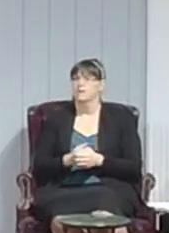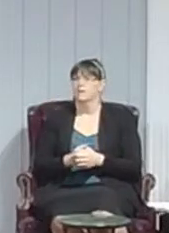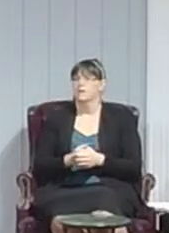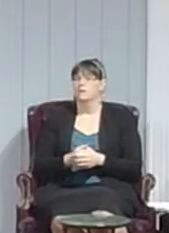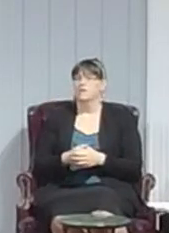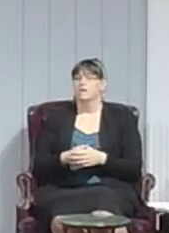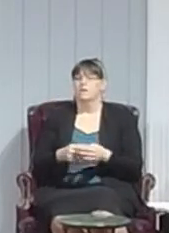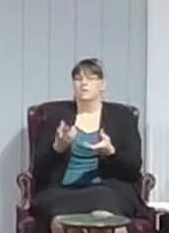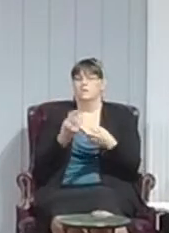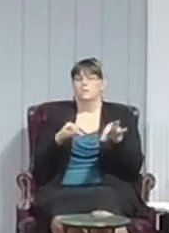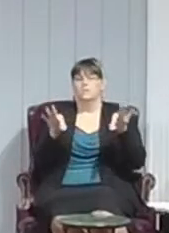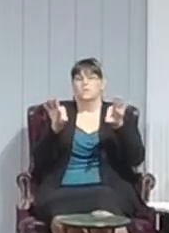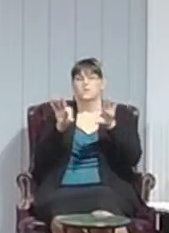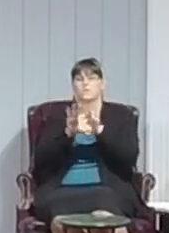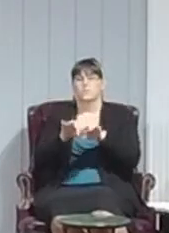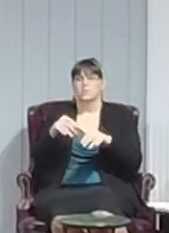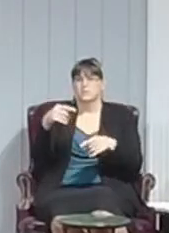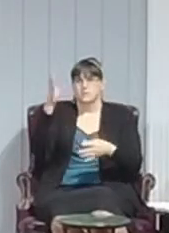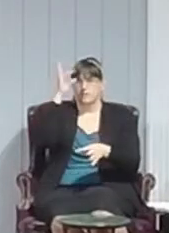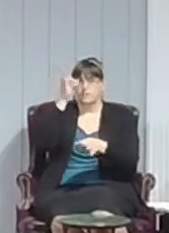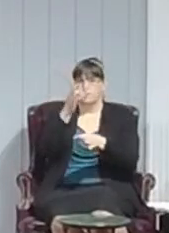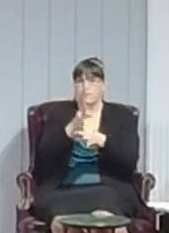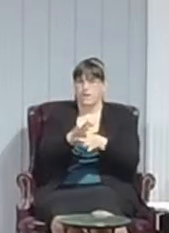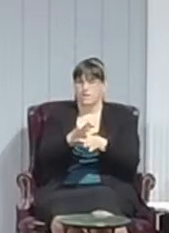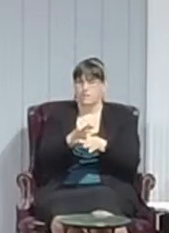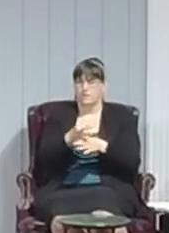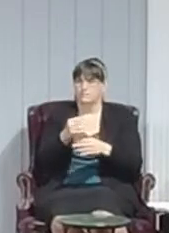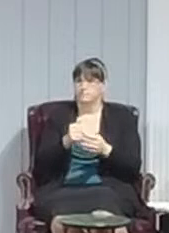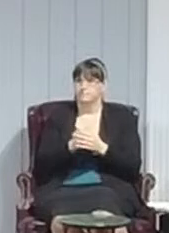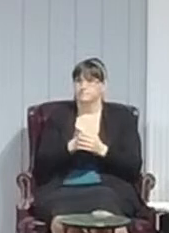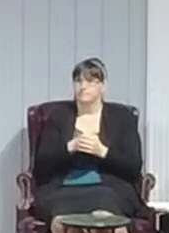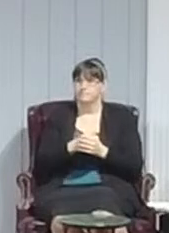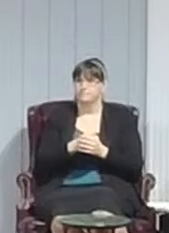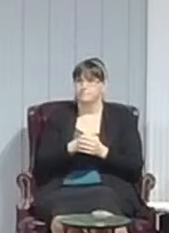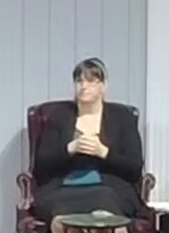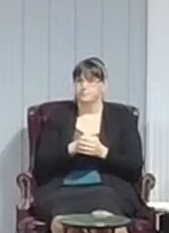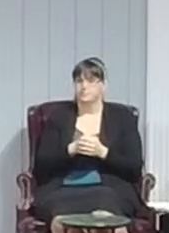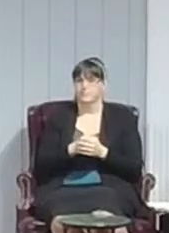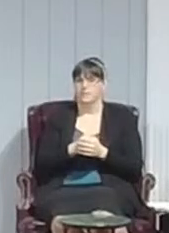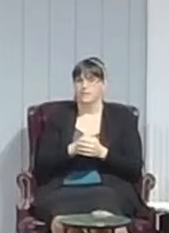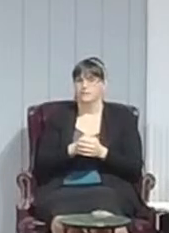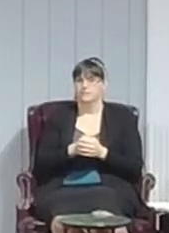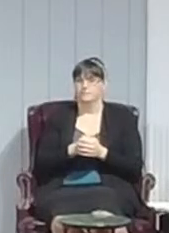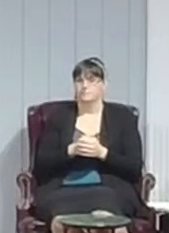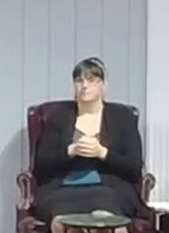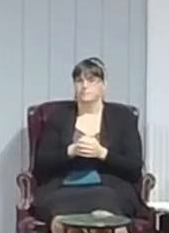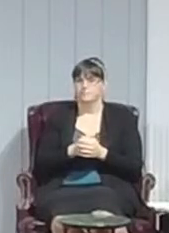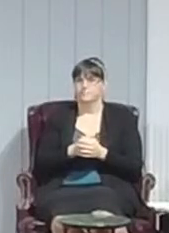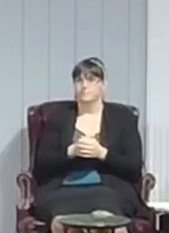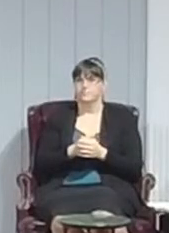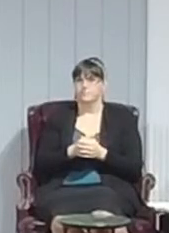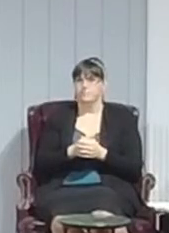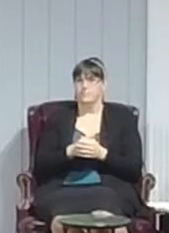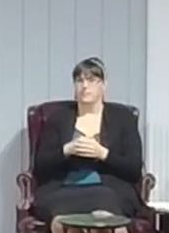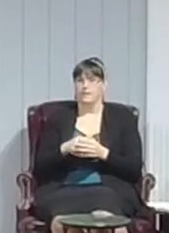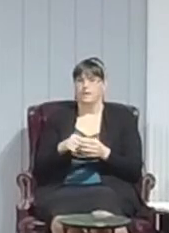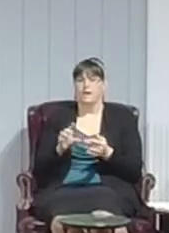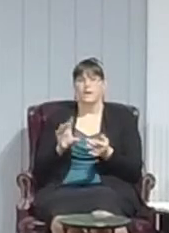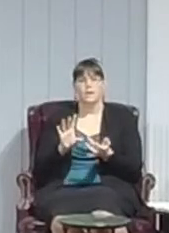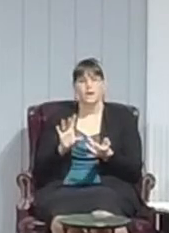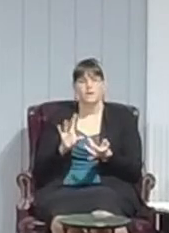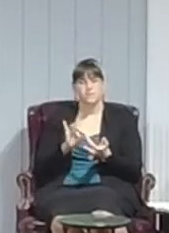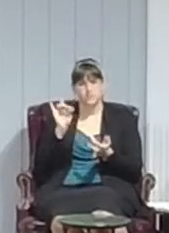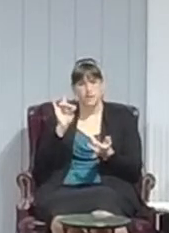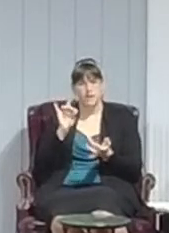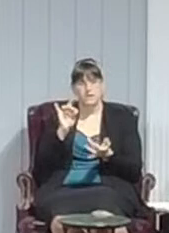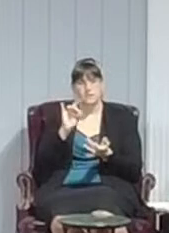faith. The importance of faith. And I find the word, I'm not going to read it again, verses 7 through 17, I find the word believe or